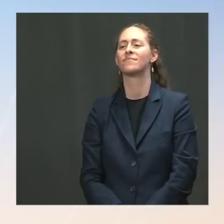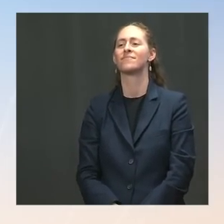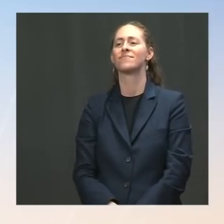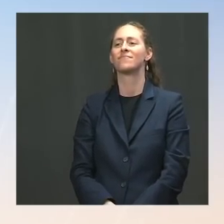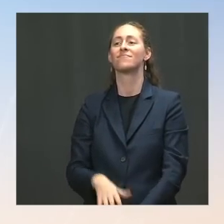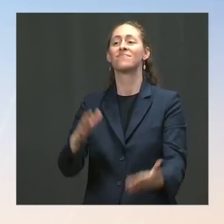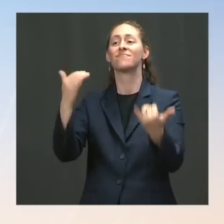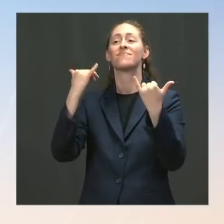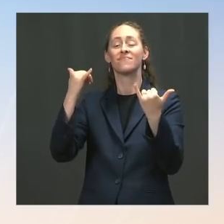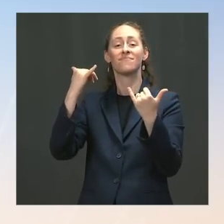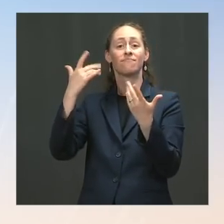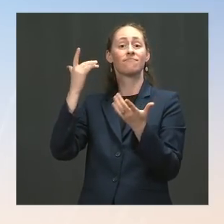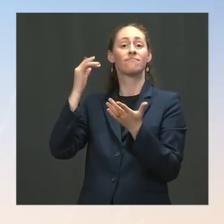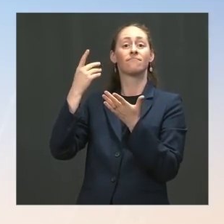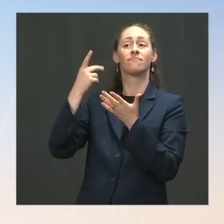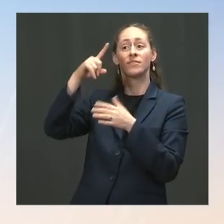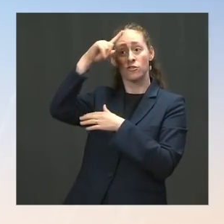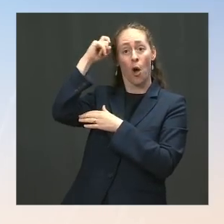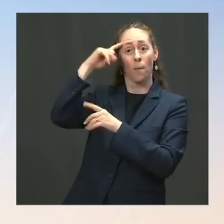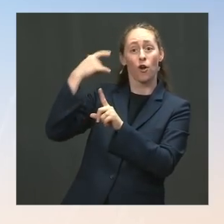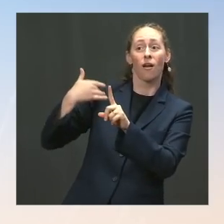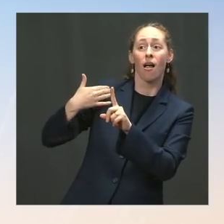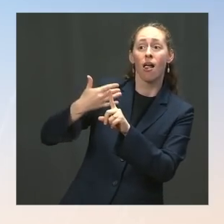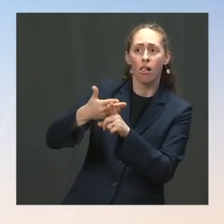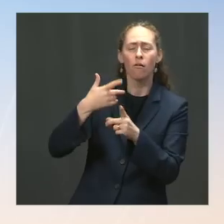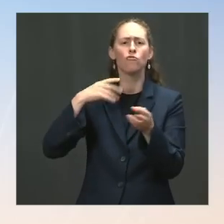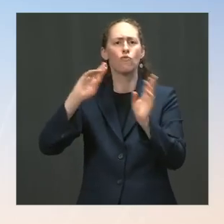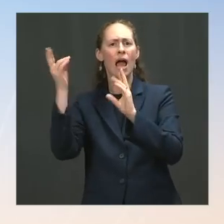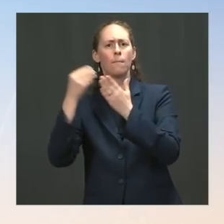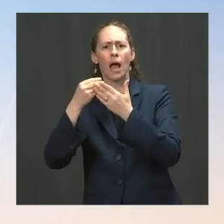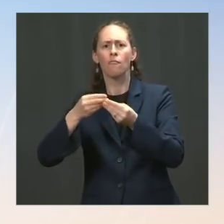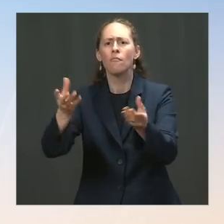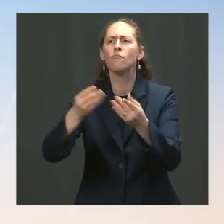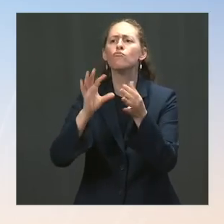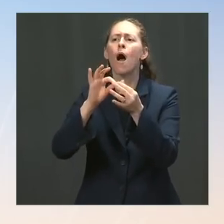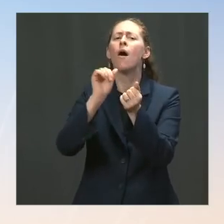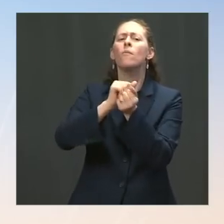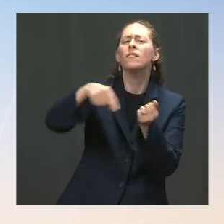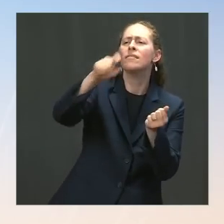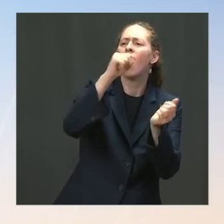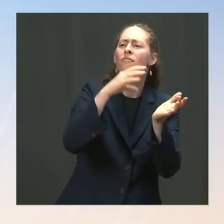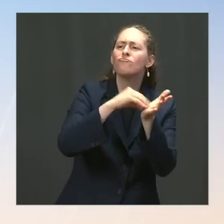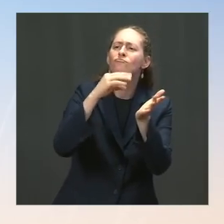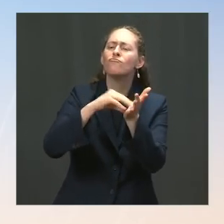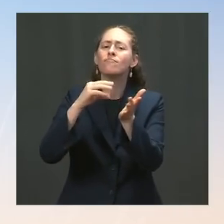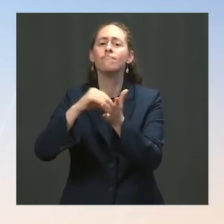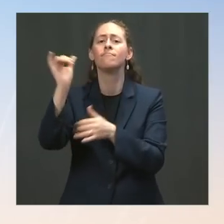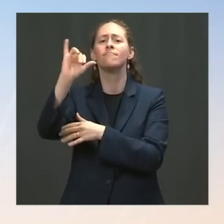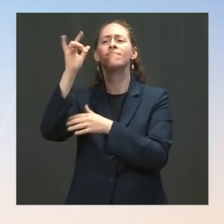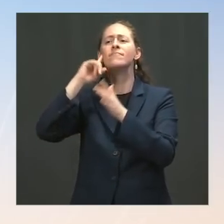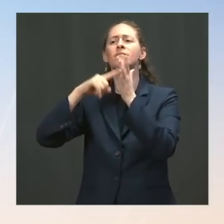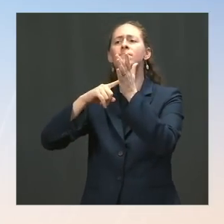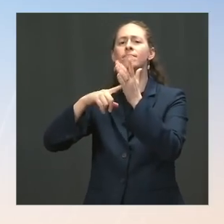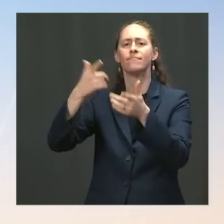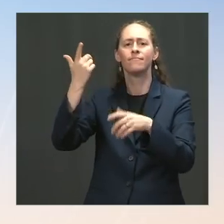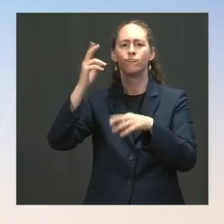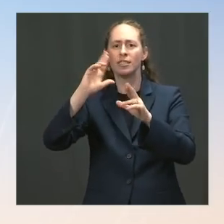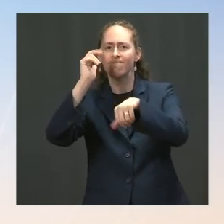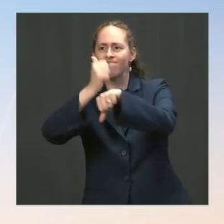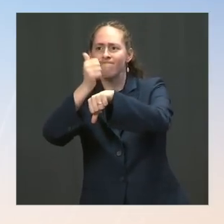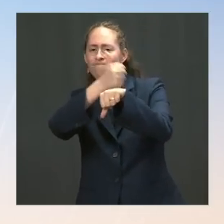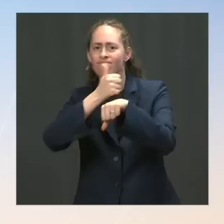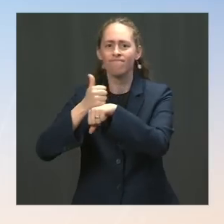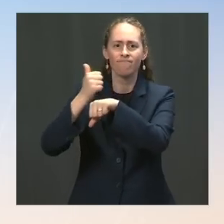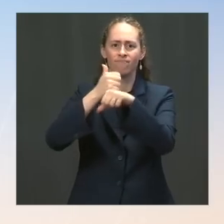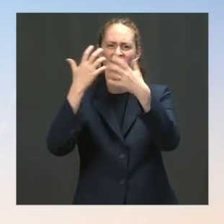and help them and help our buildings be prepared for the return of students in the fall. And this week, I'm very proud to